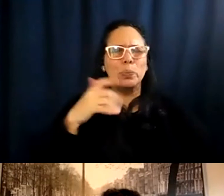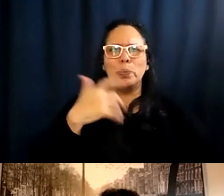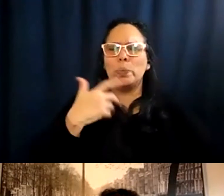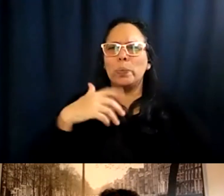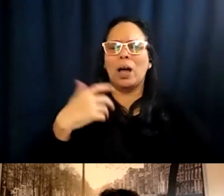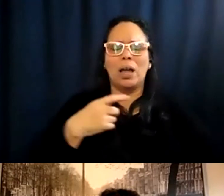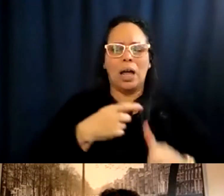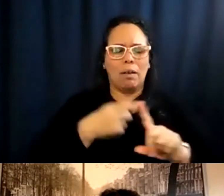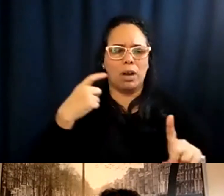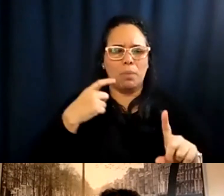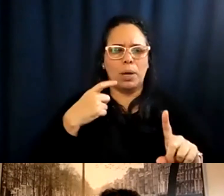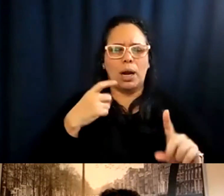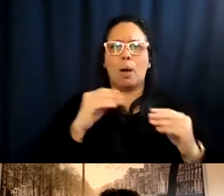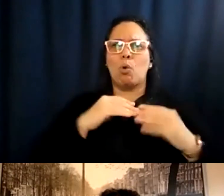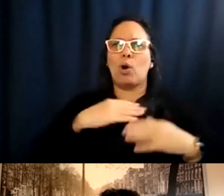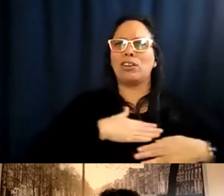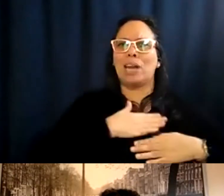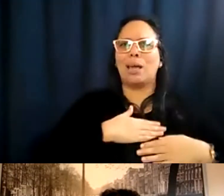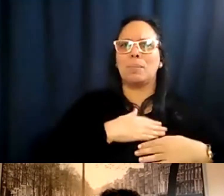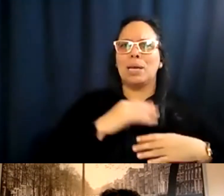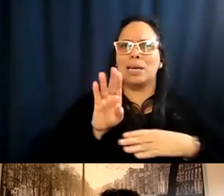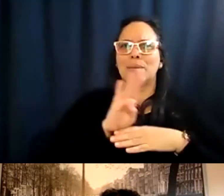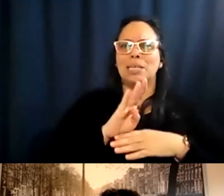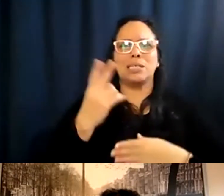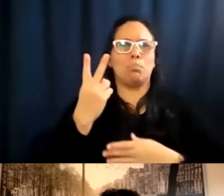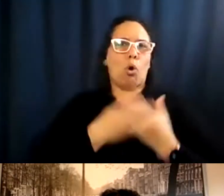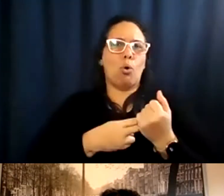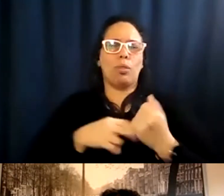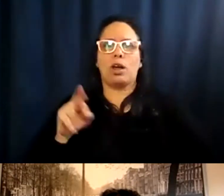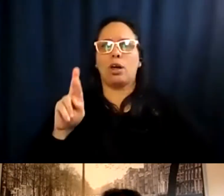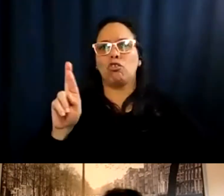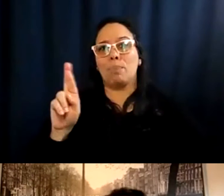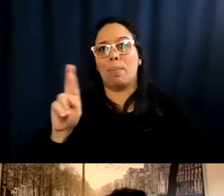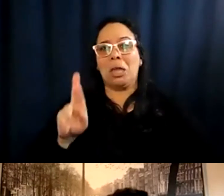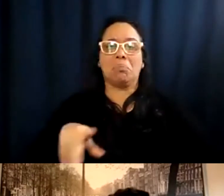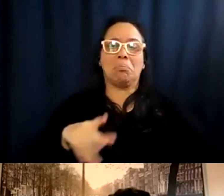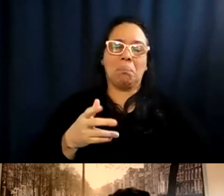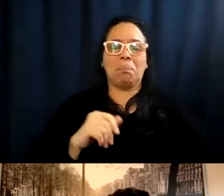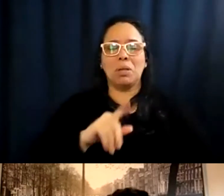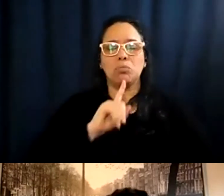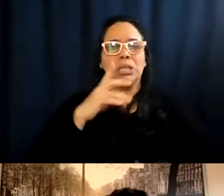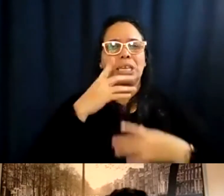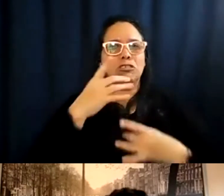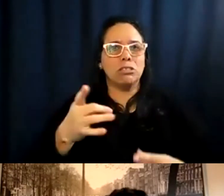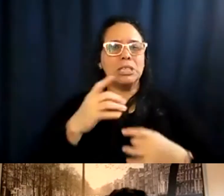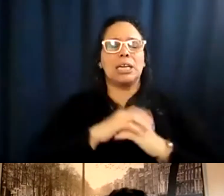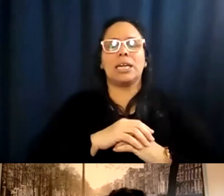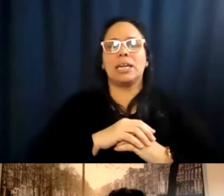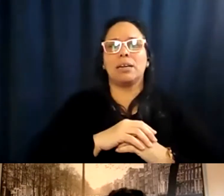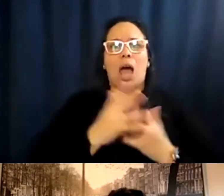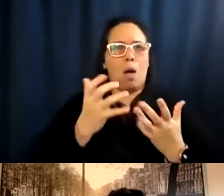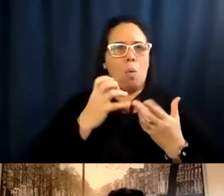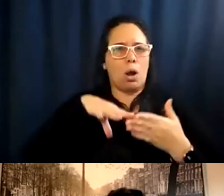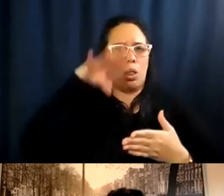from like more of an entertainment type business and both being Republican. So that was really interesting and something nice for me to learn. But